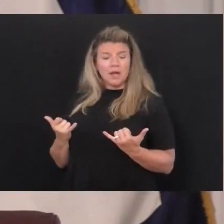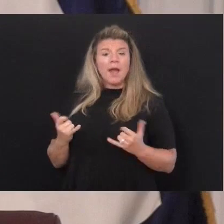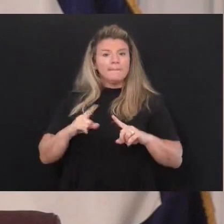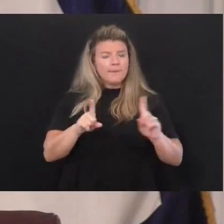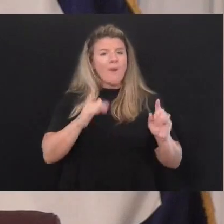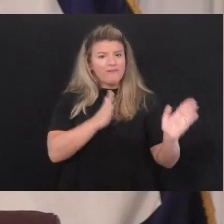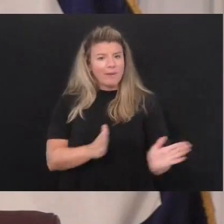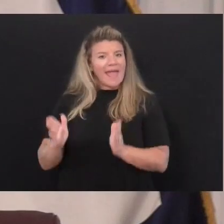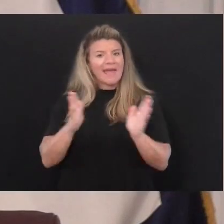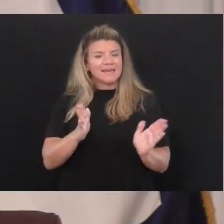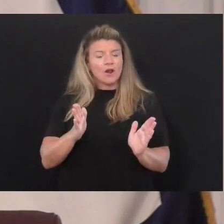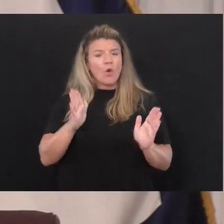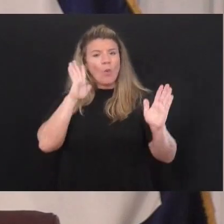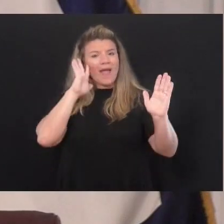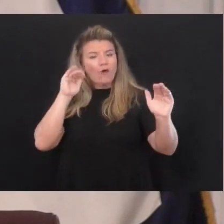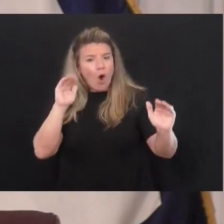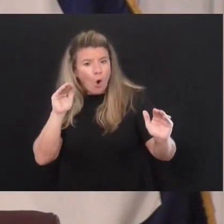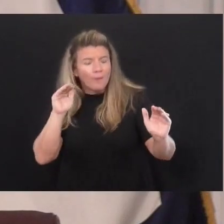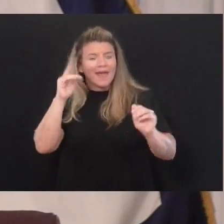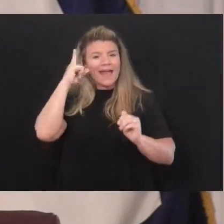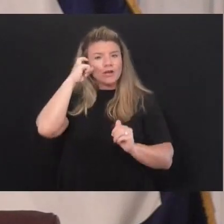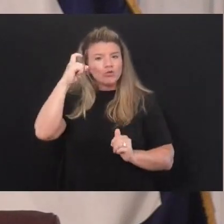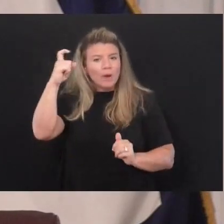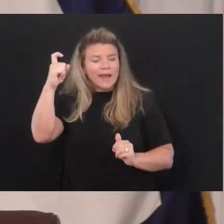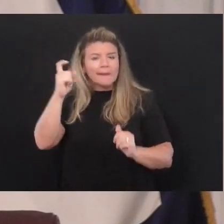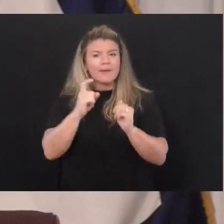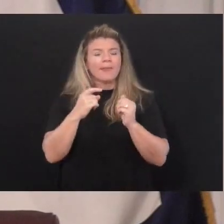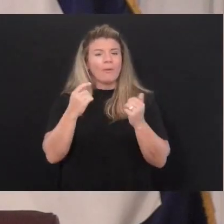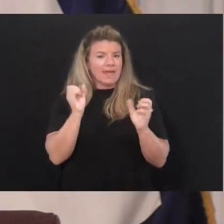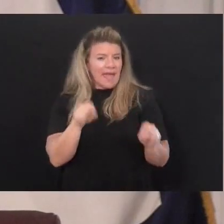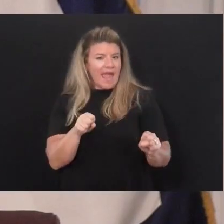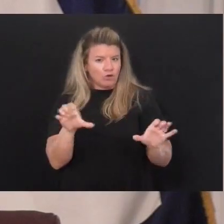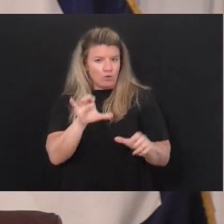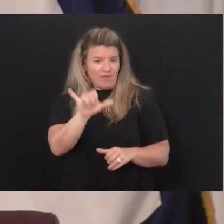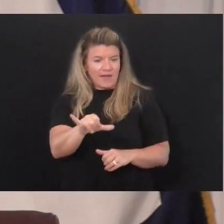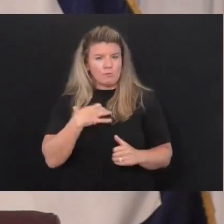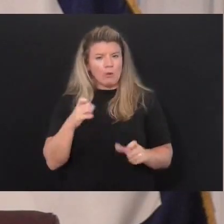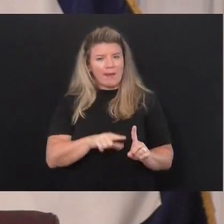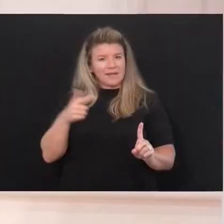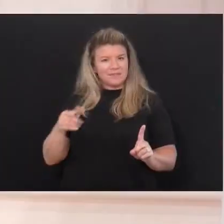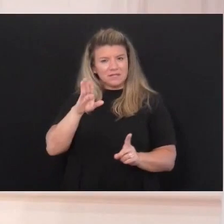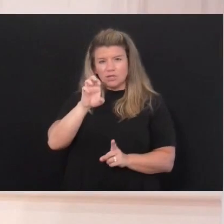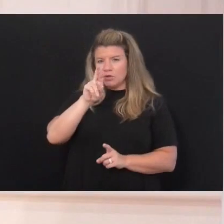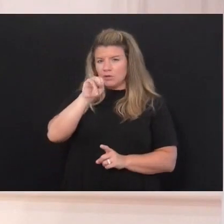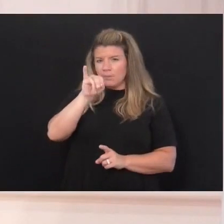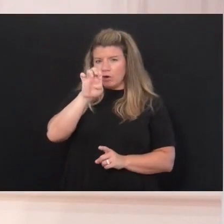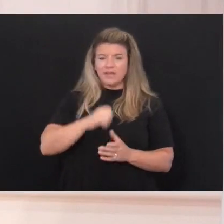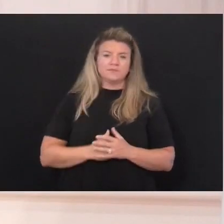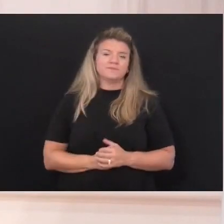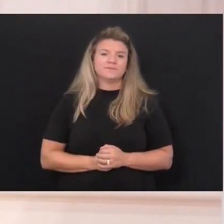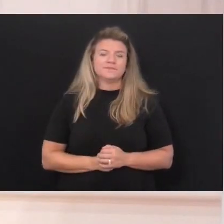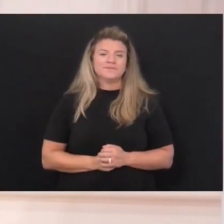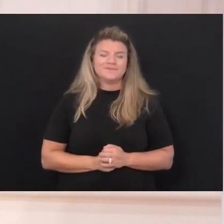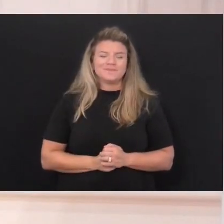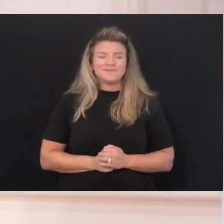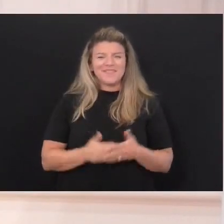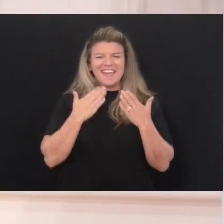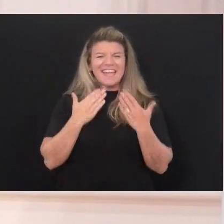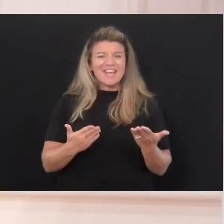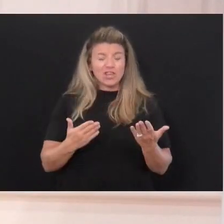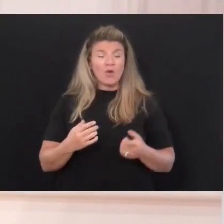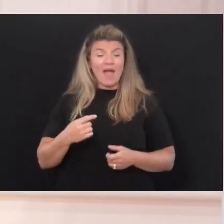and looking after, you know, and making recommendations and doing exactly that. Now, Steve,